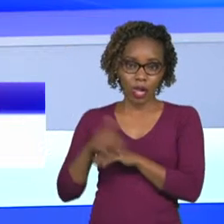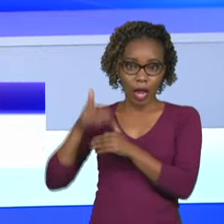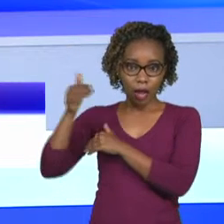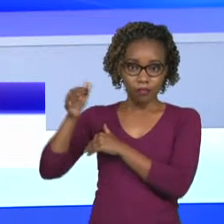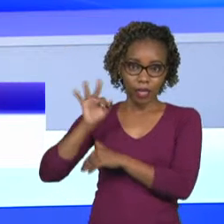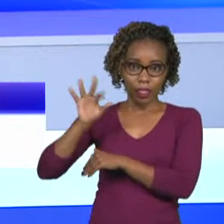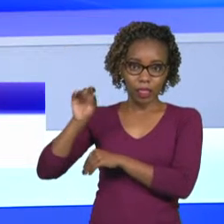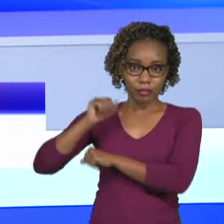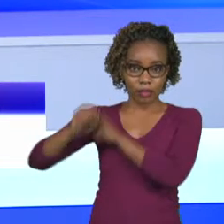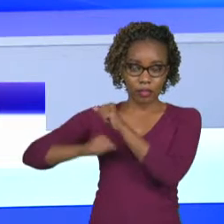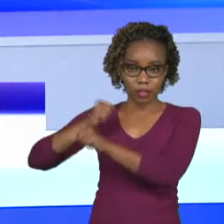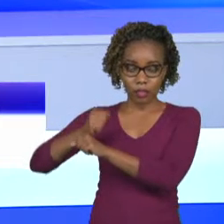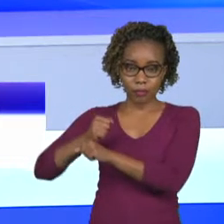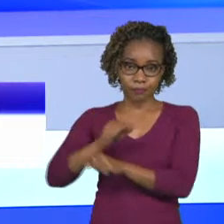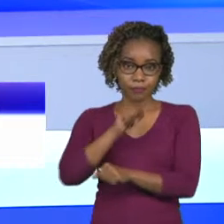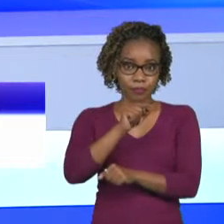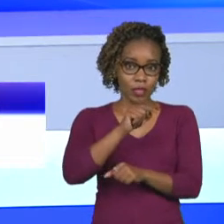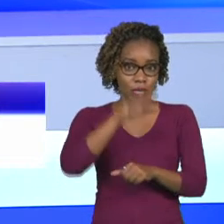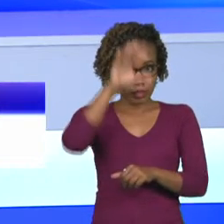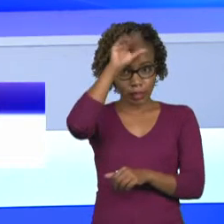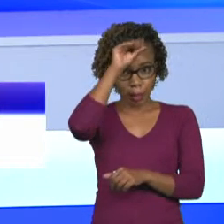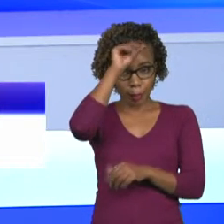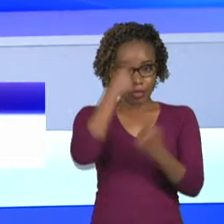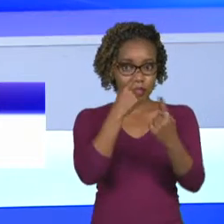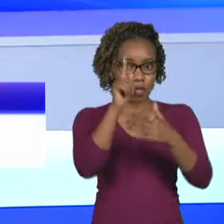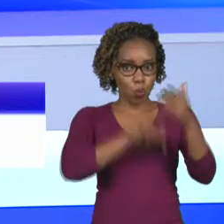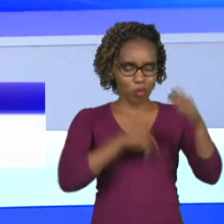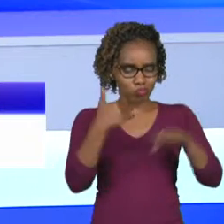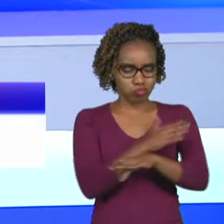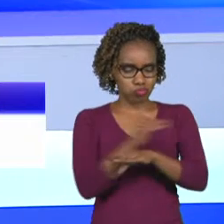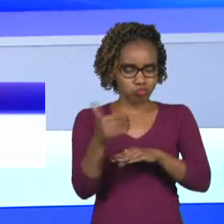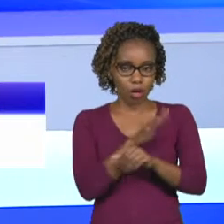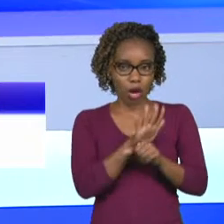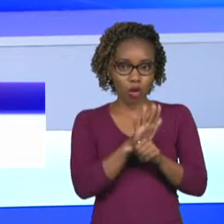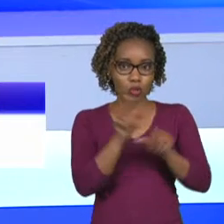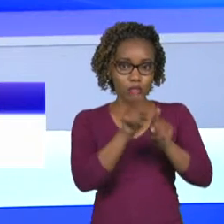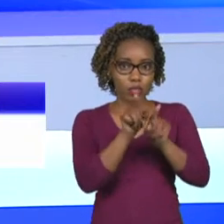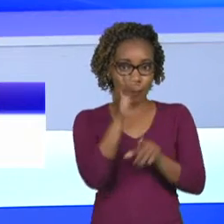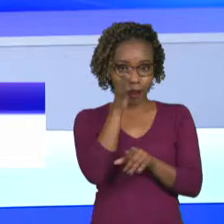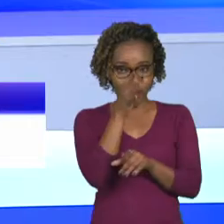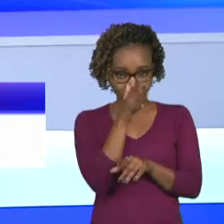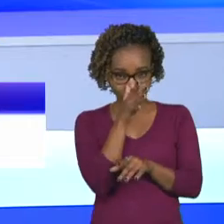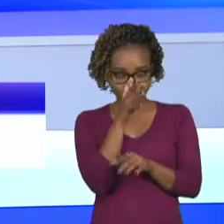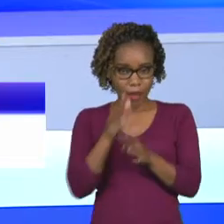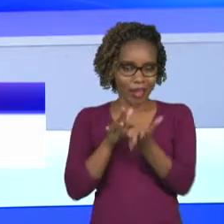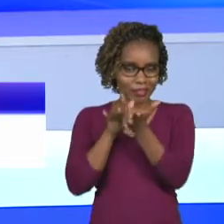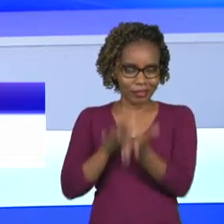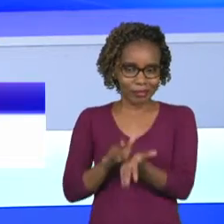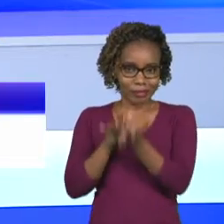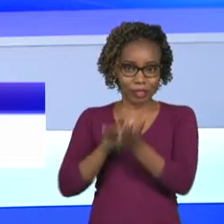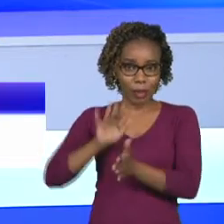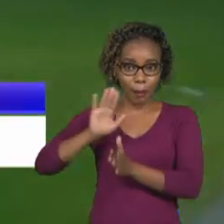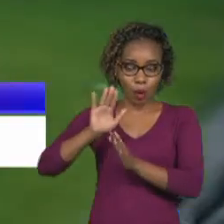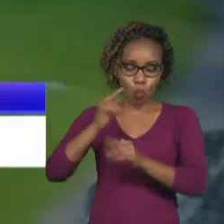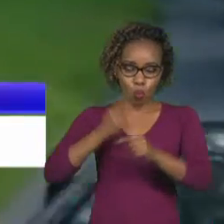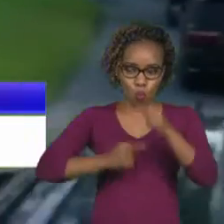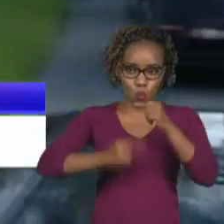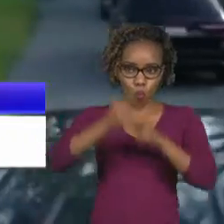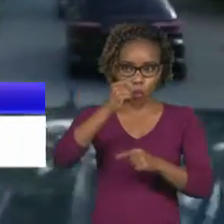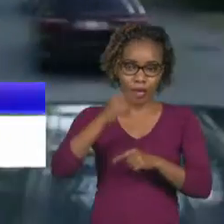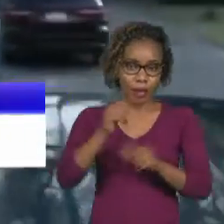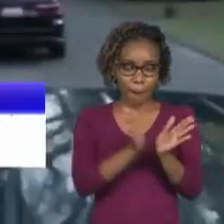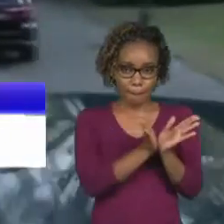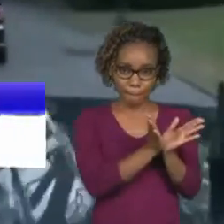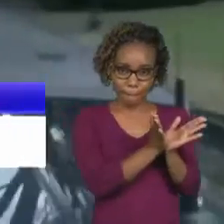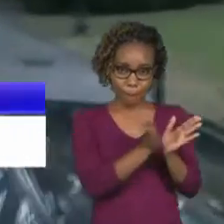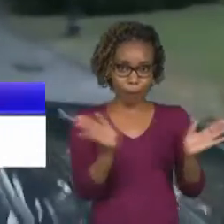his rival Donald Trump's claims of fraud. A defiant Donald Trump again falsely insisted he won re-election in his first public appearance for a